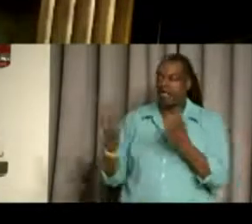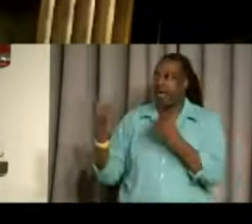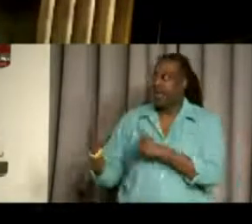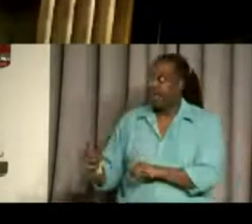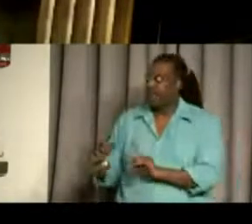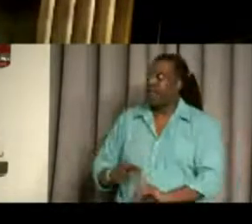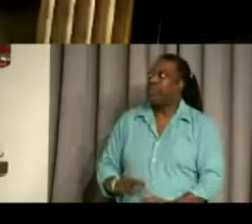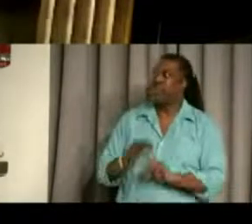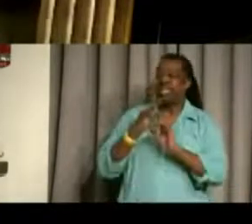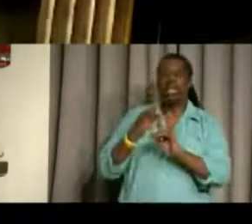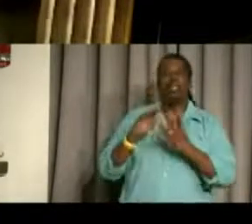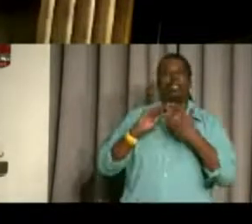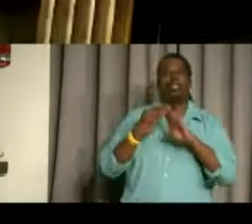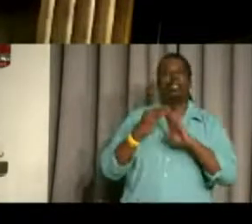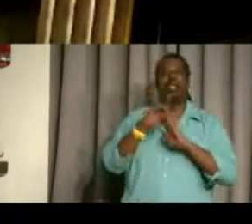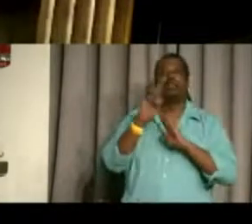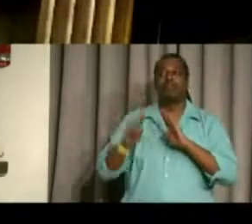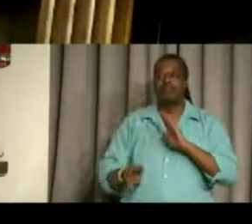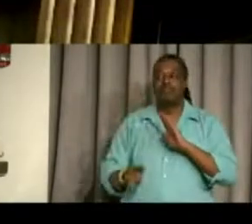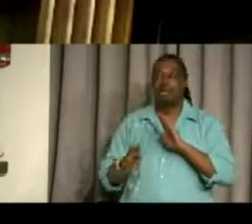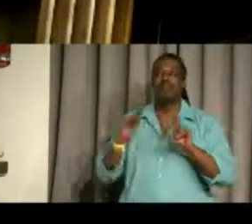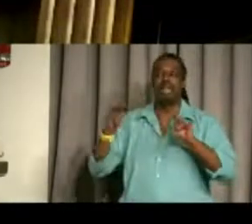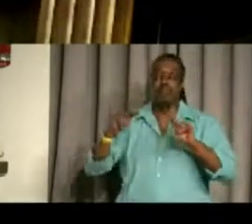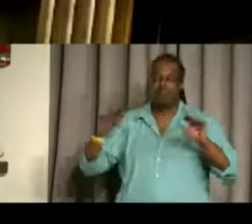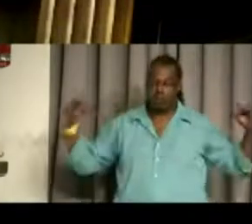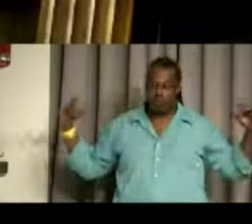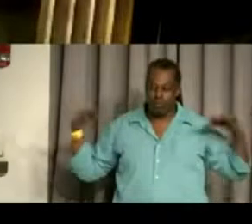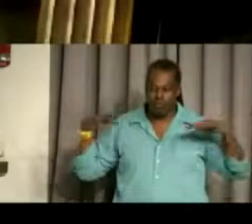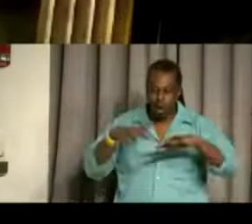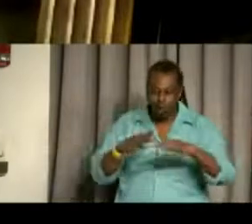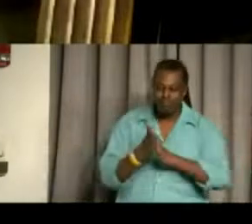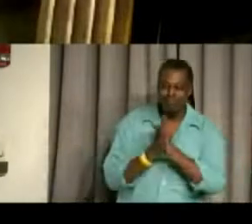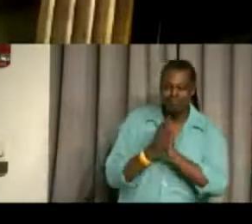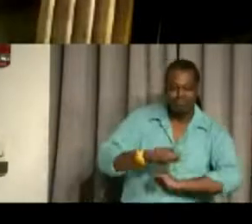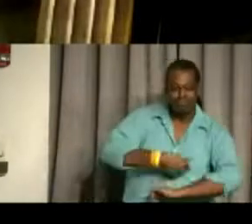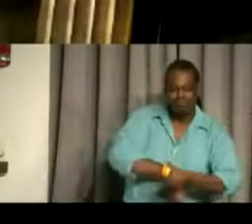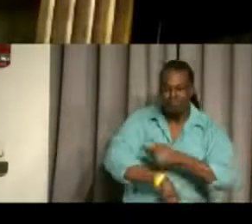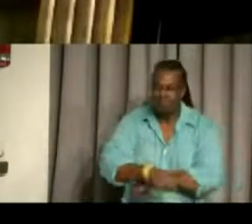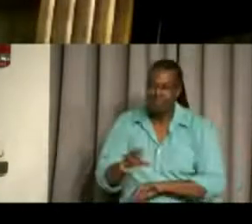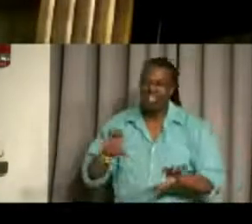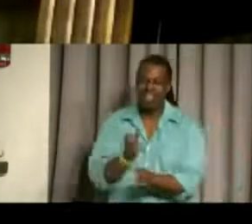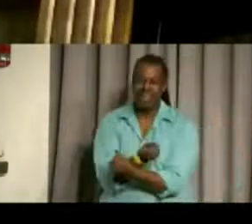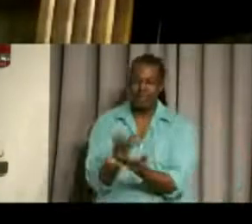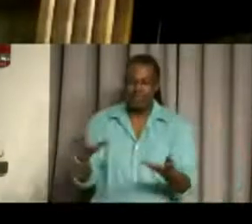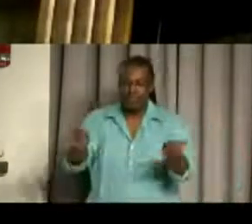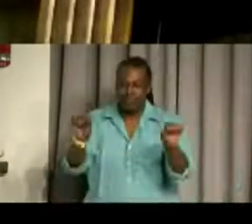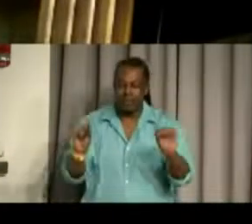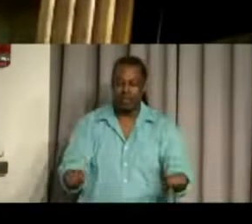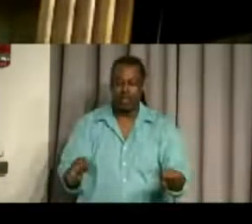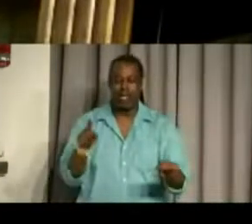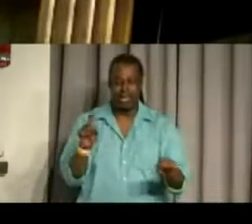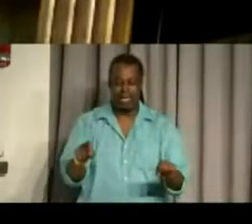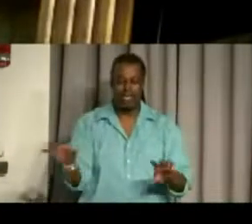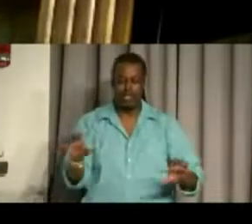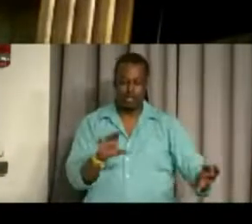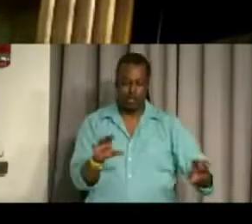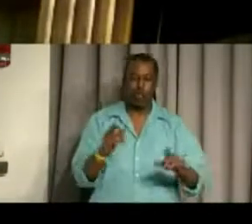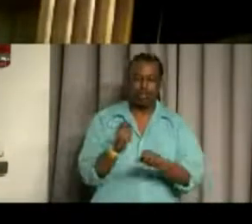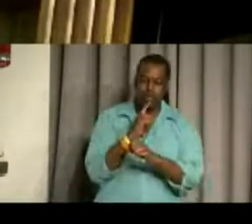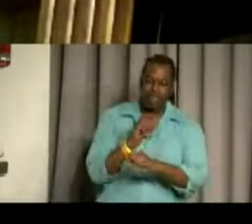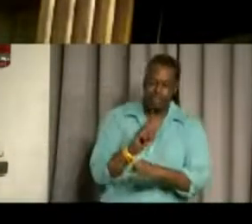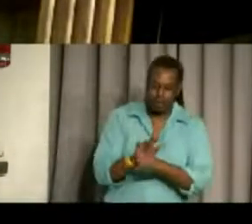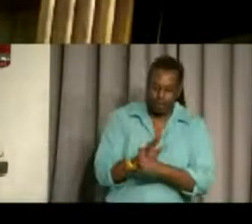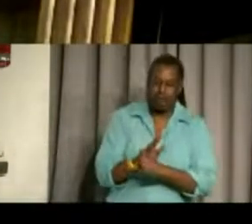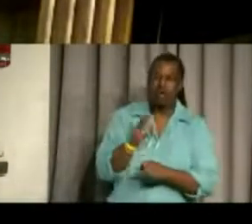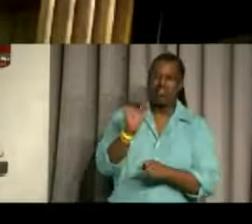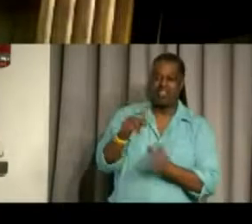particularly in the city of Detroit. People were mobilized. People came out and they did everything that they needed to do in order to ensure that this